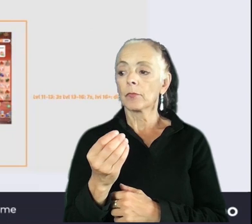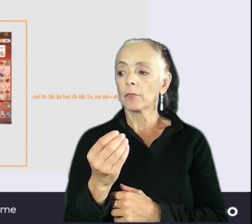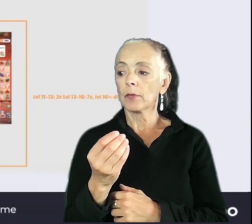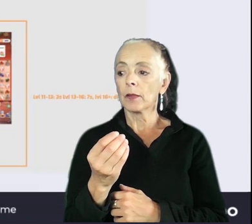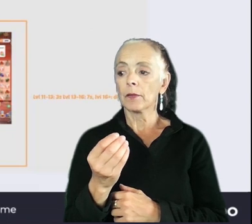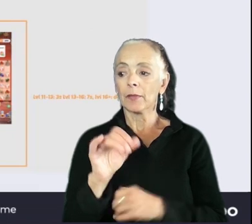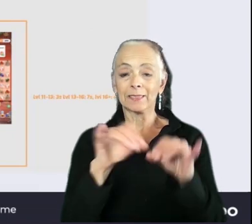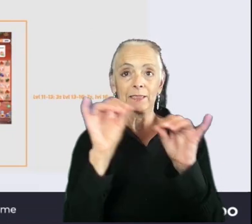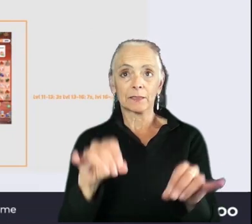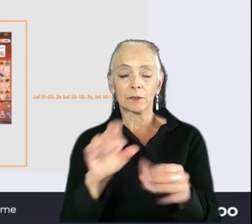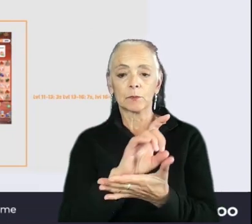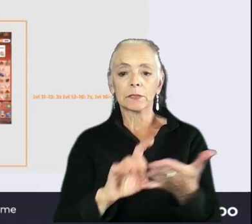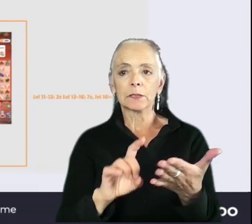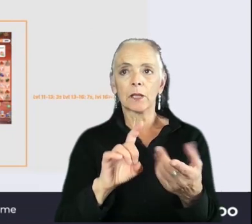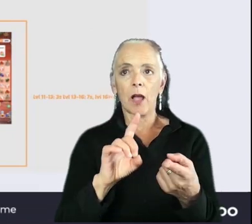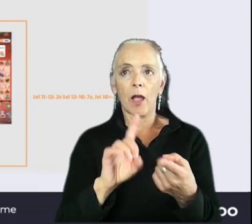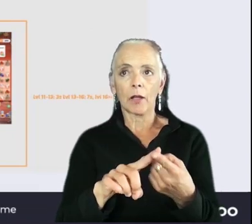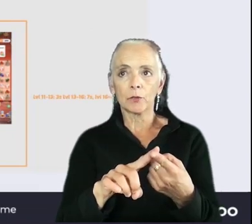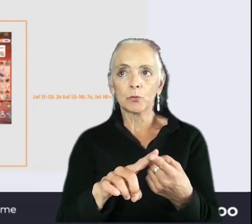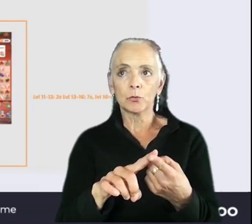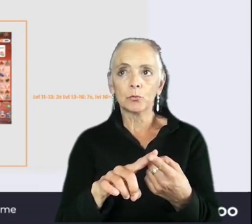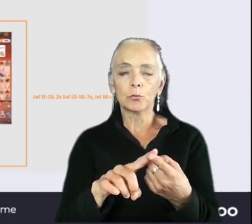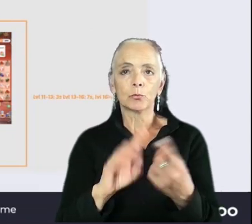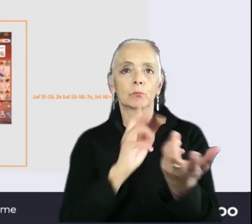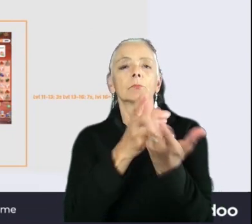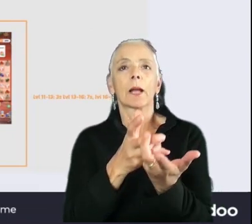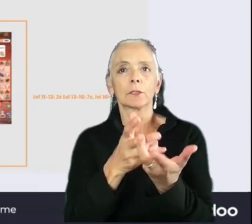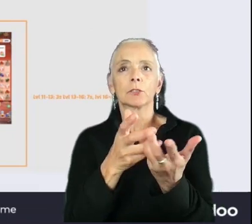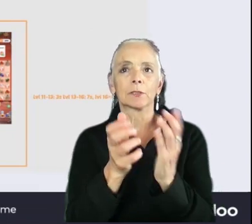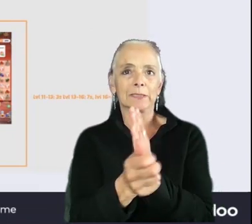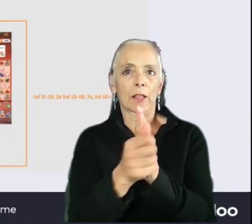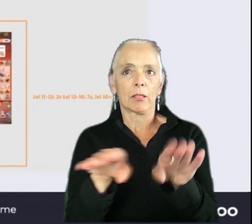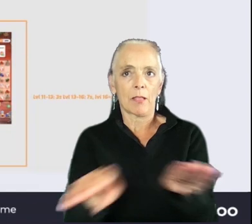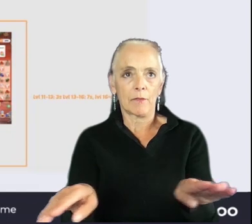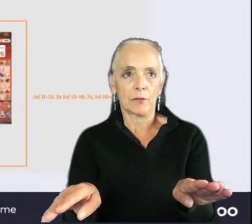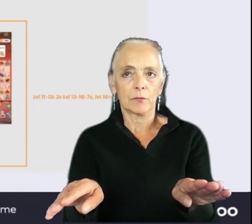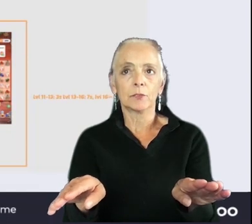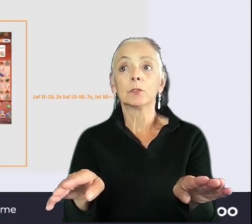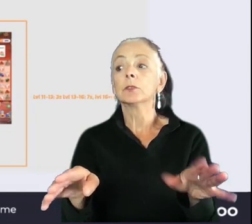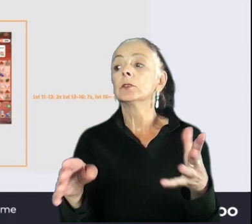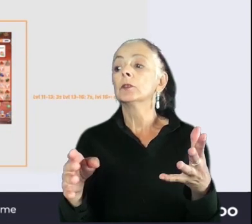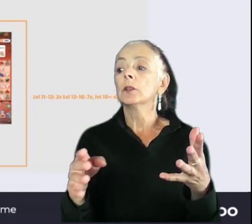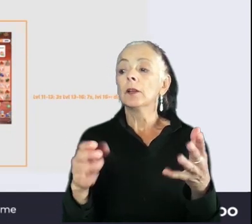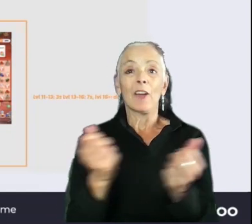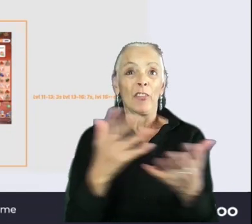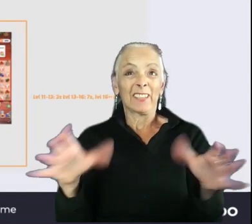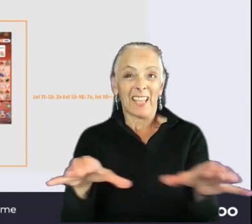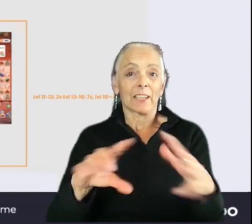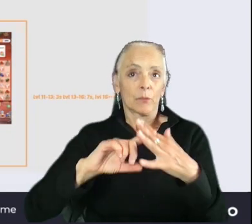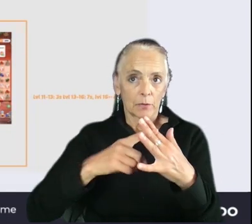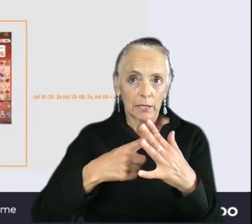system is designed to evolve with the player's skill level. So for the first hour of gameplay, everything is active, but the delay